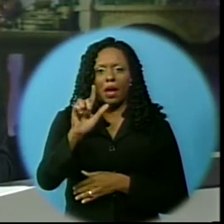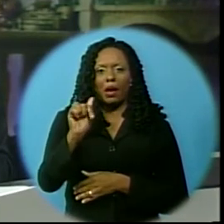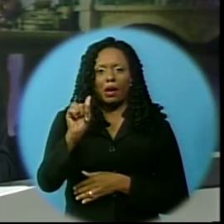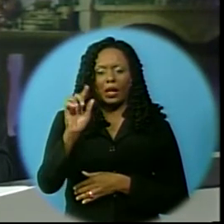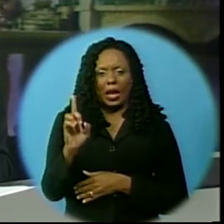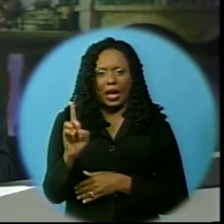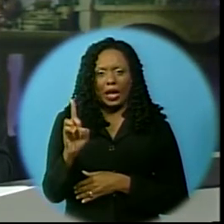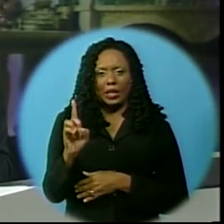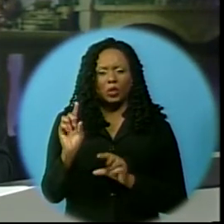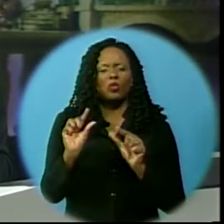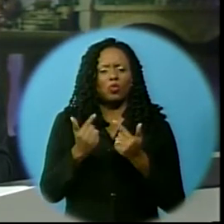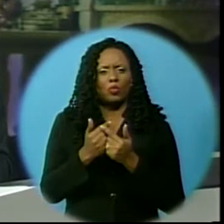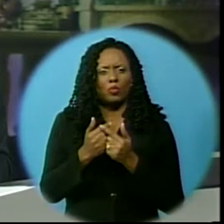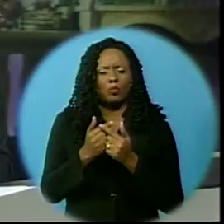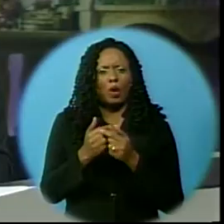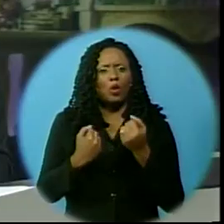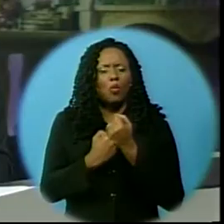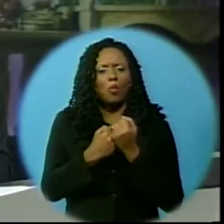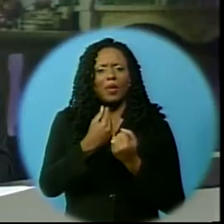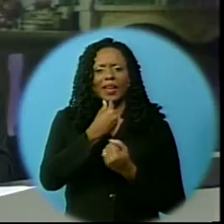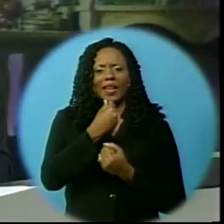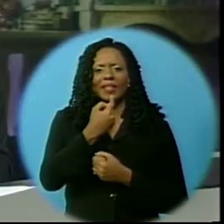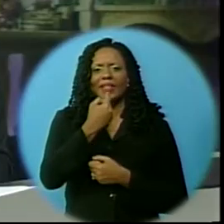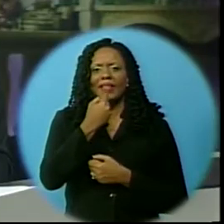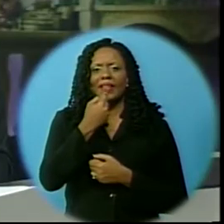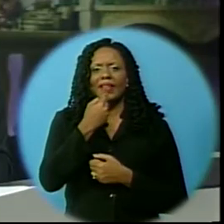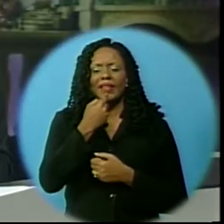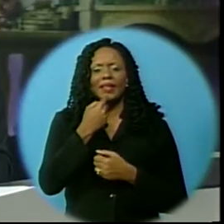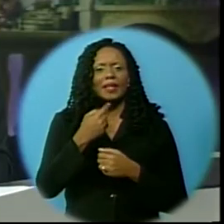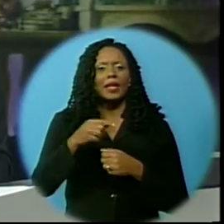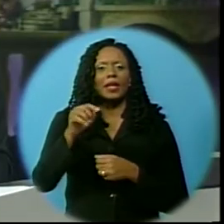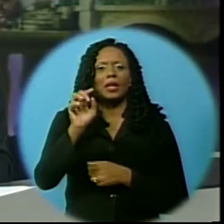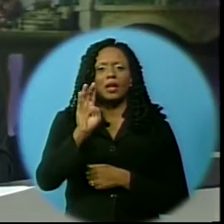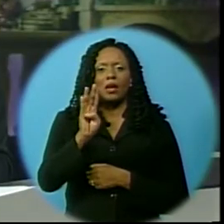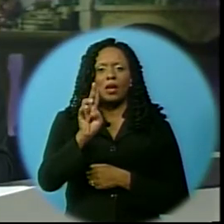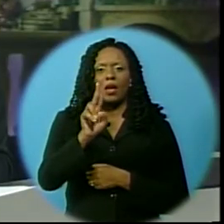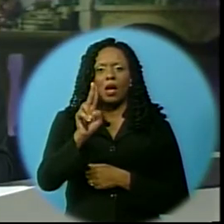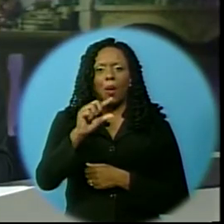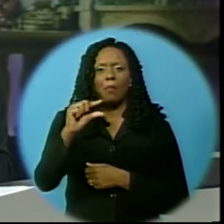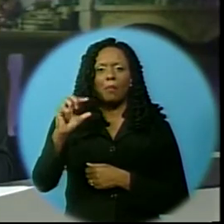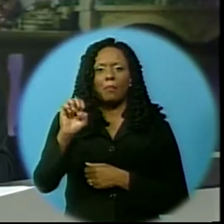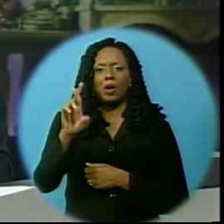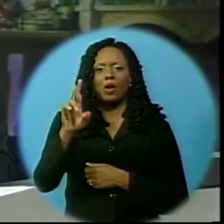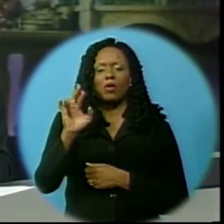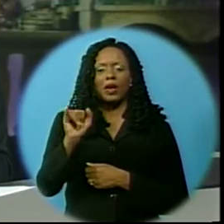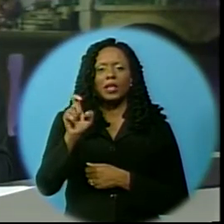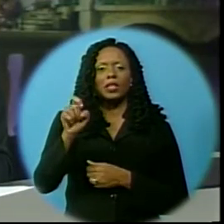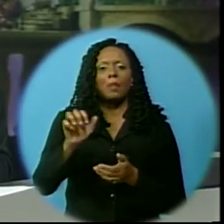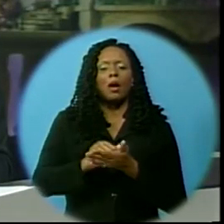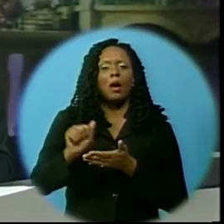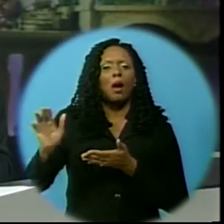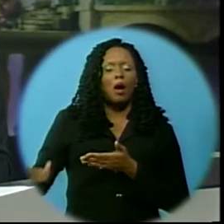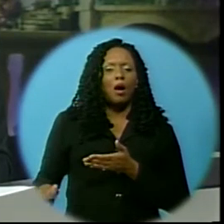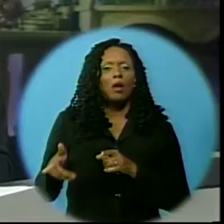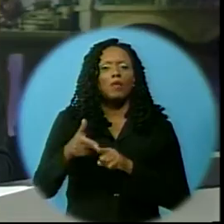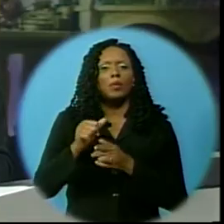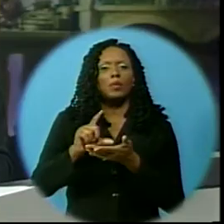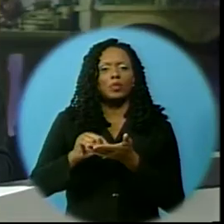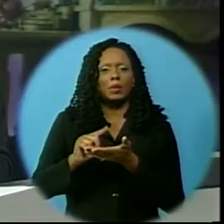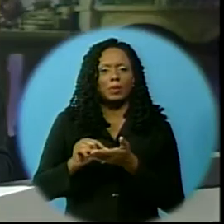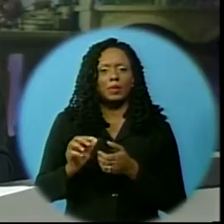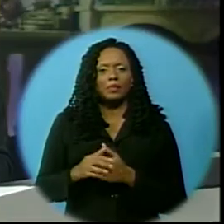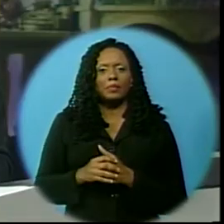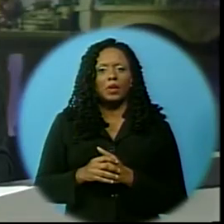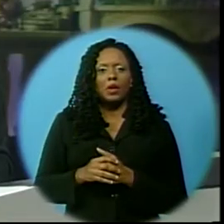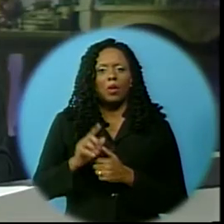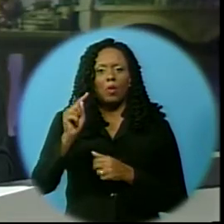of the view that offenses such as buggery should be removed from the law books. Her reaction follows a newspaper article today in which political scientist Peter